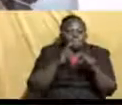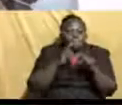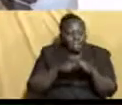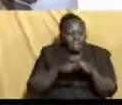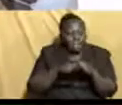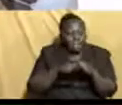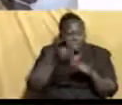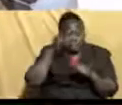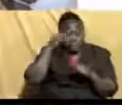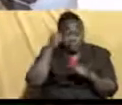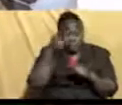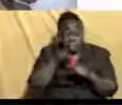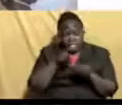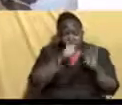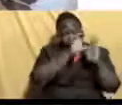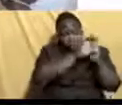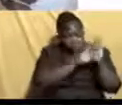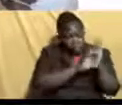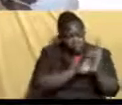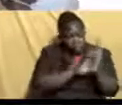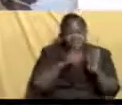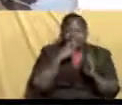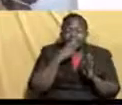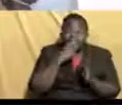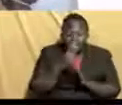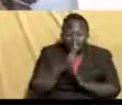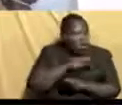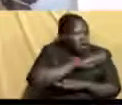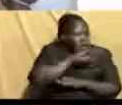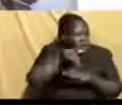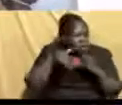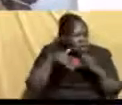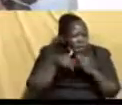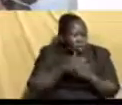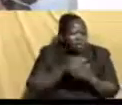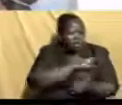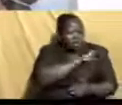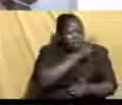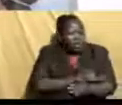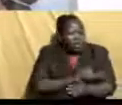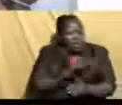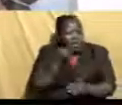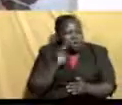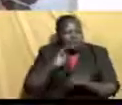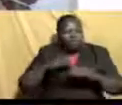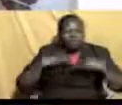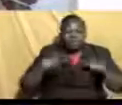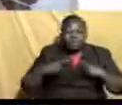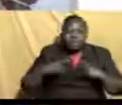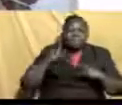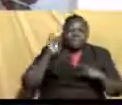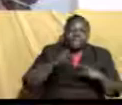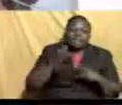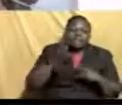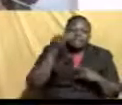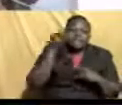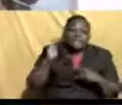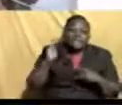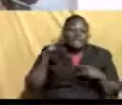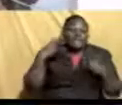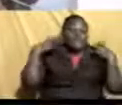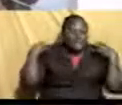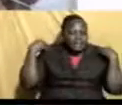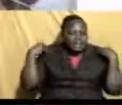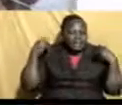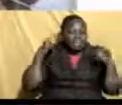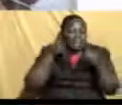However, because the Constitution constrains and says that all sovereign power of the people must be exercised in order for it to get